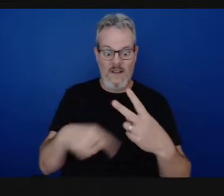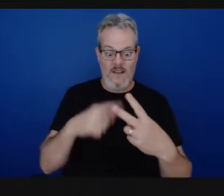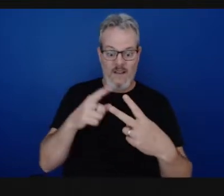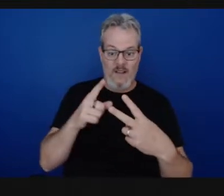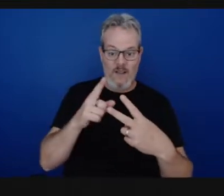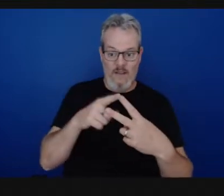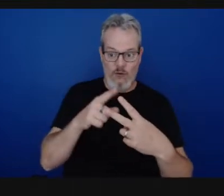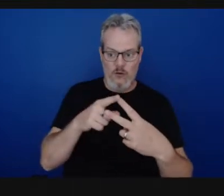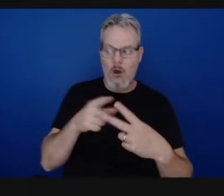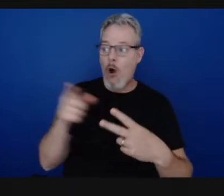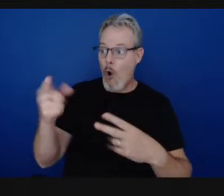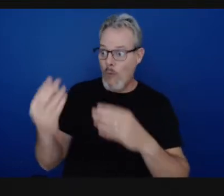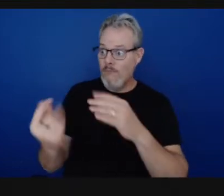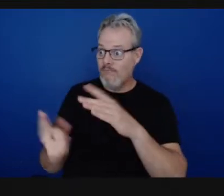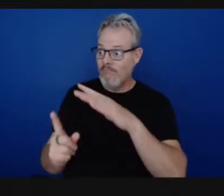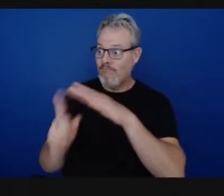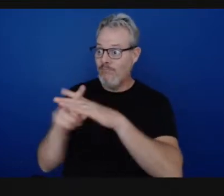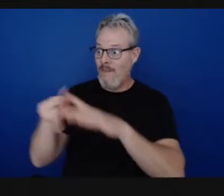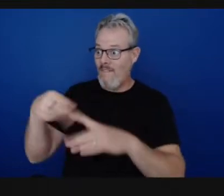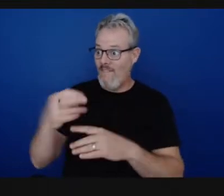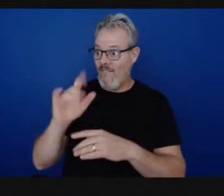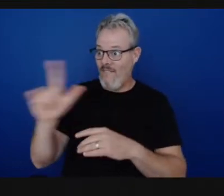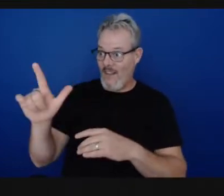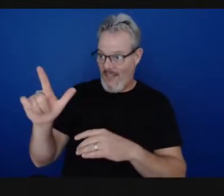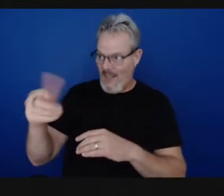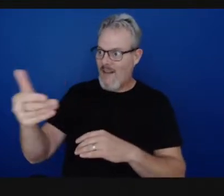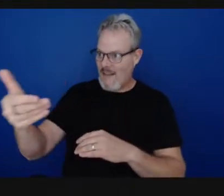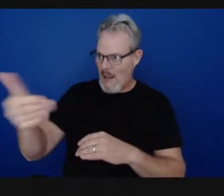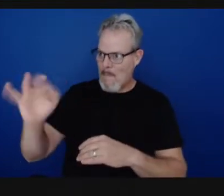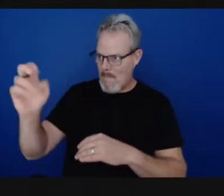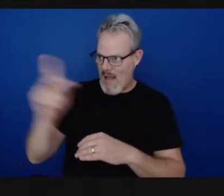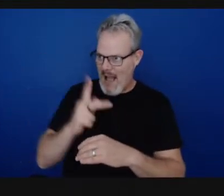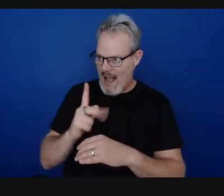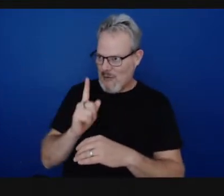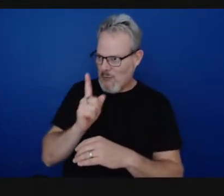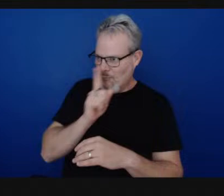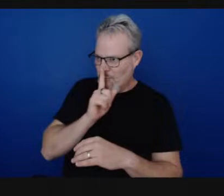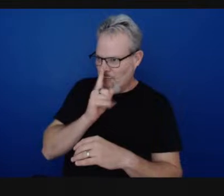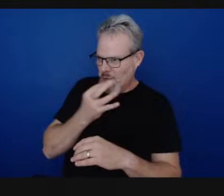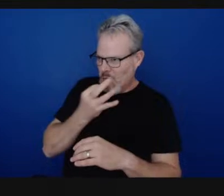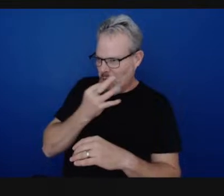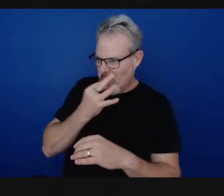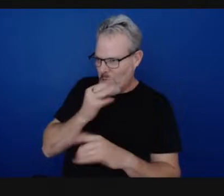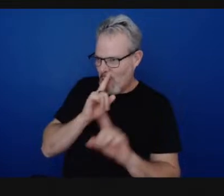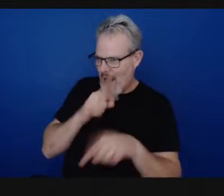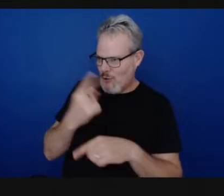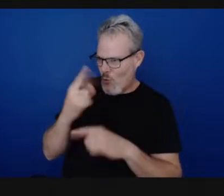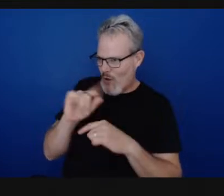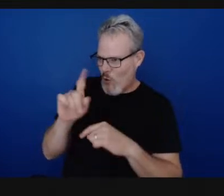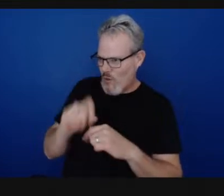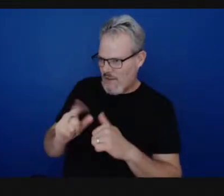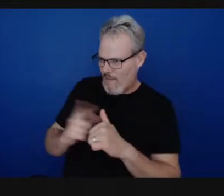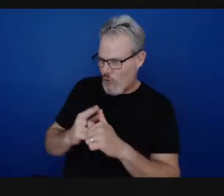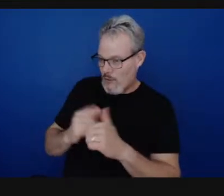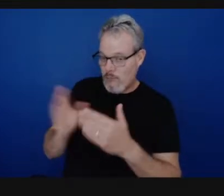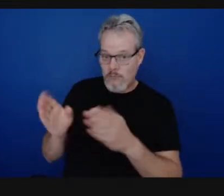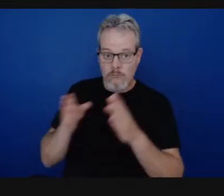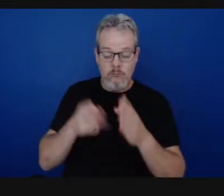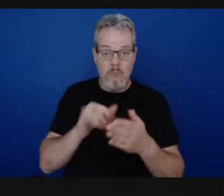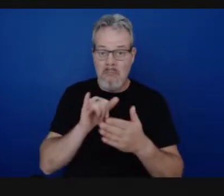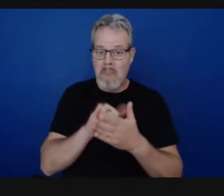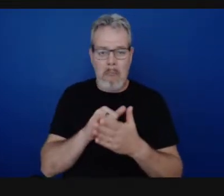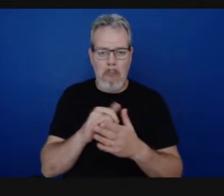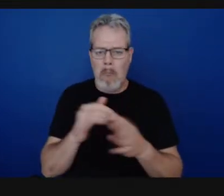there's Phil. We'll add you back to the stage, Phil, after this little. We're doing just one question real quick. So that one wasn't that big